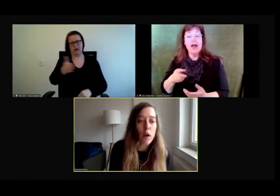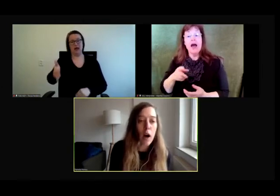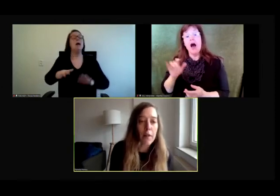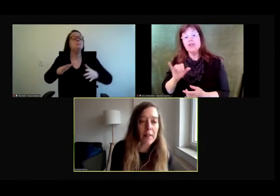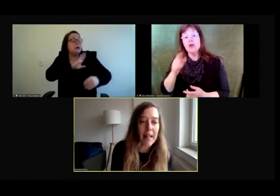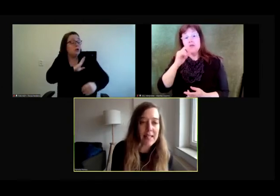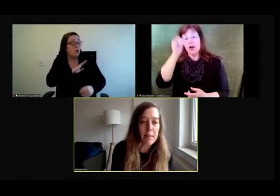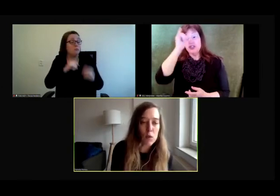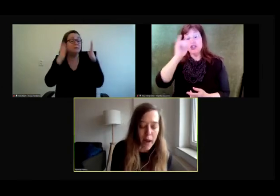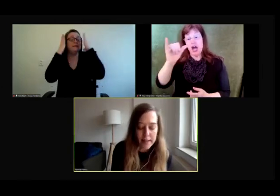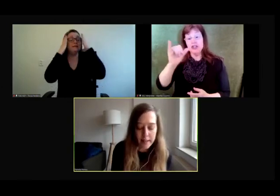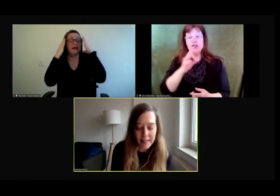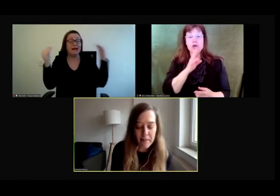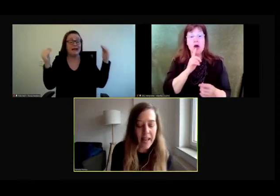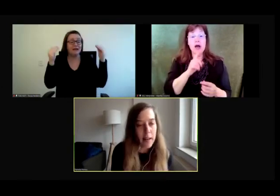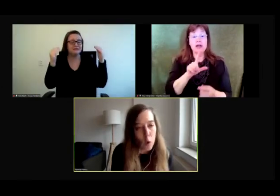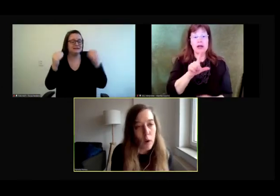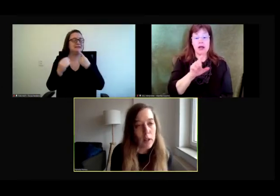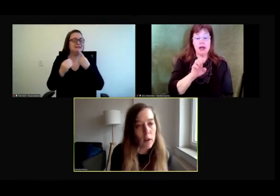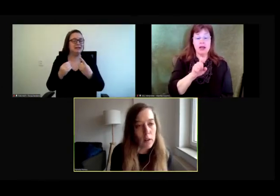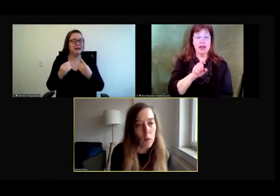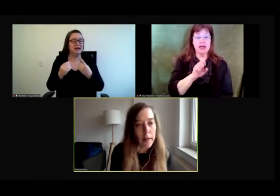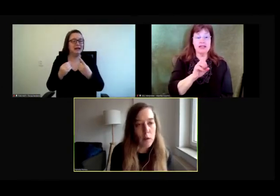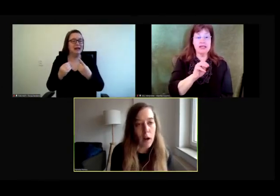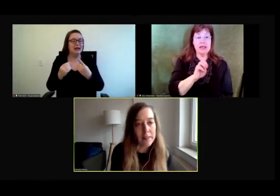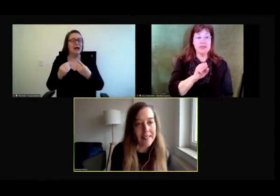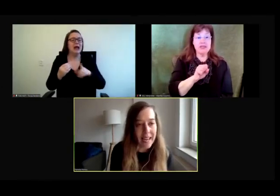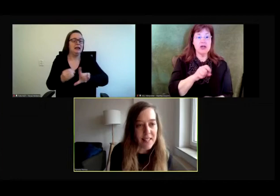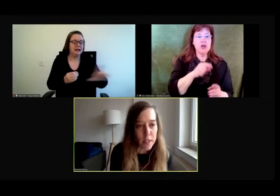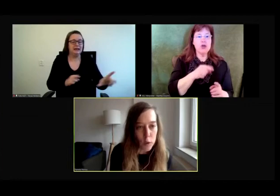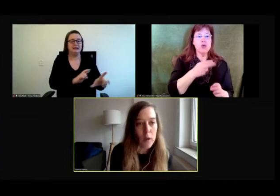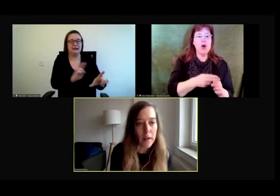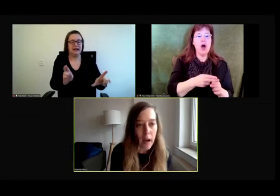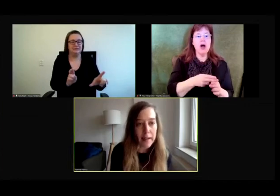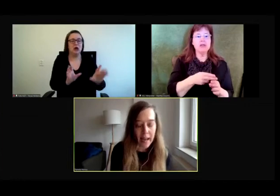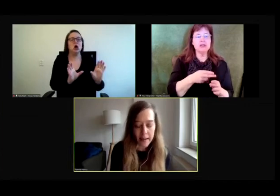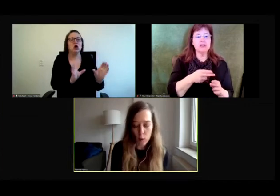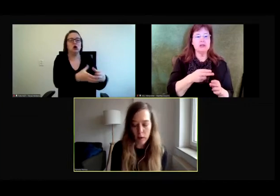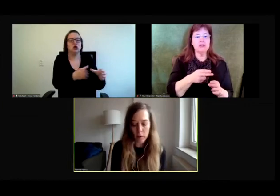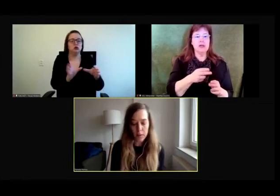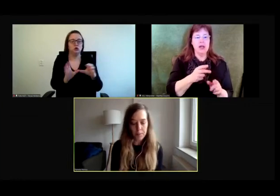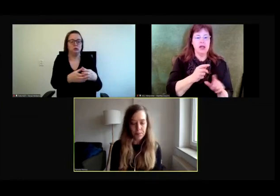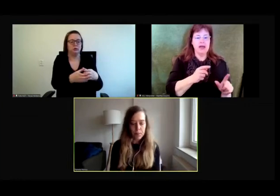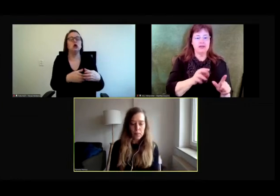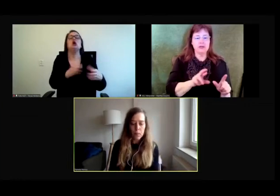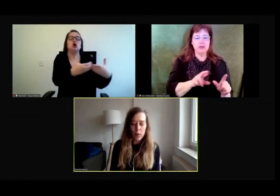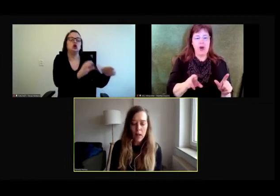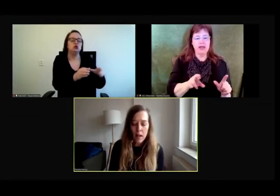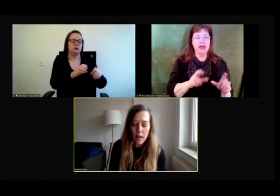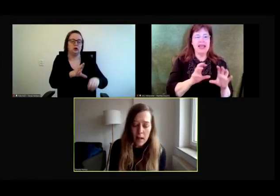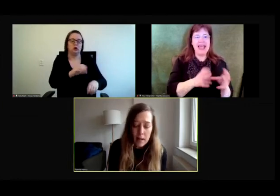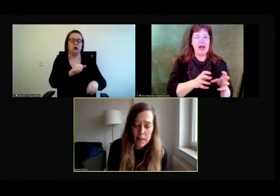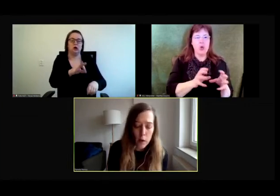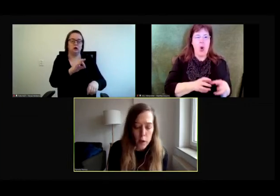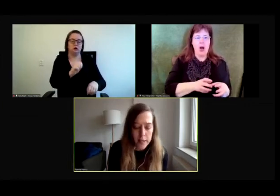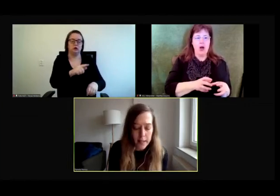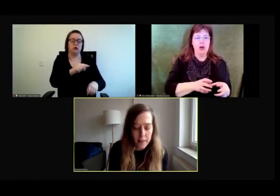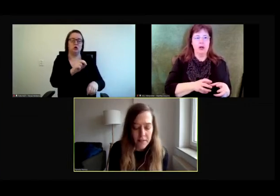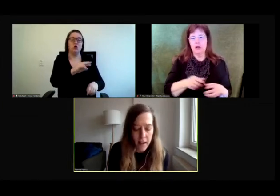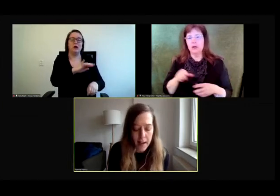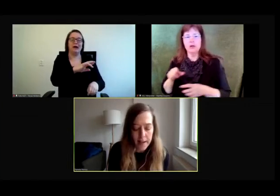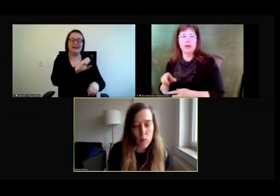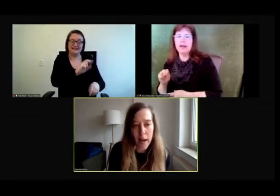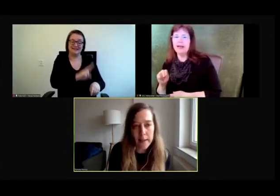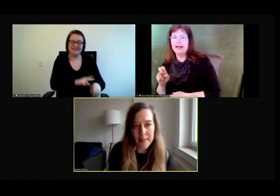Dutch, you called the lexemes right and left categorical, while you called next to non-categorical. So